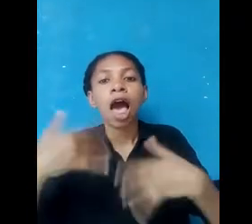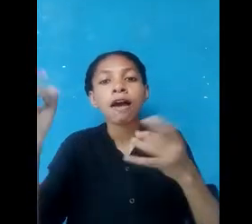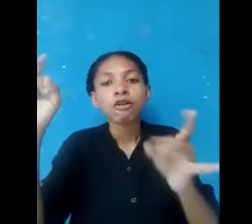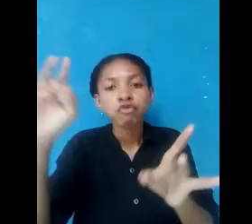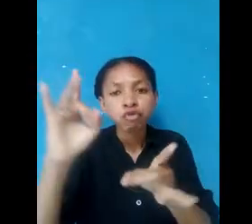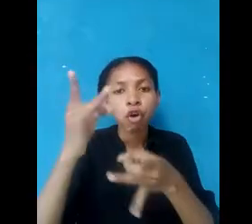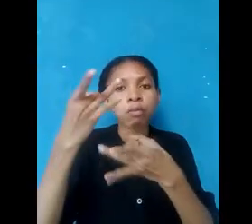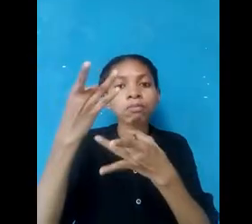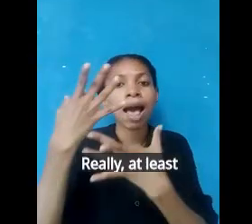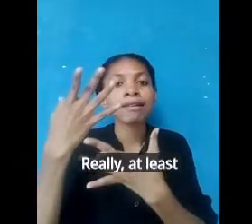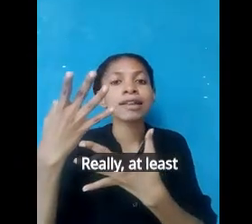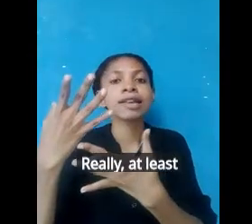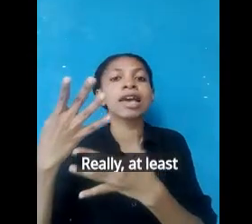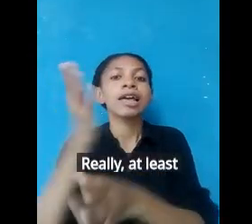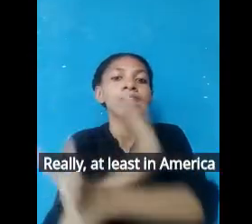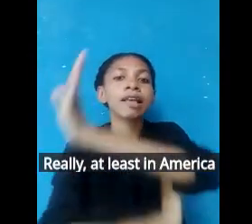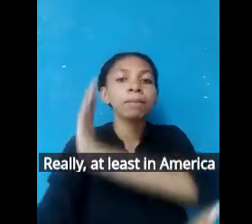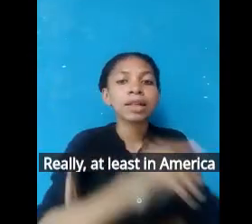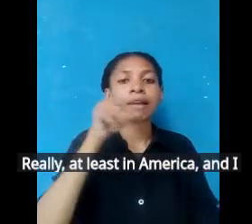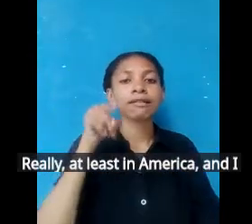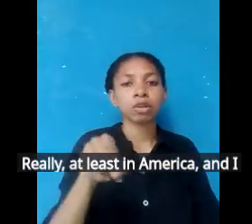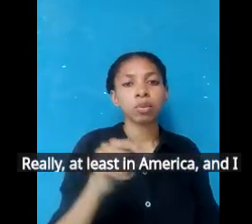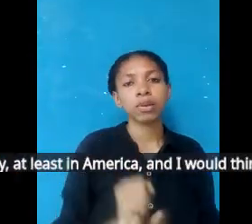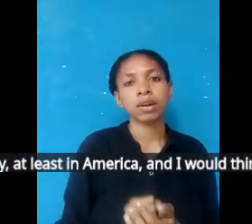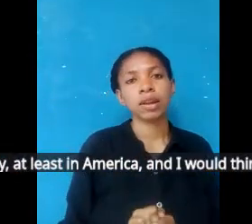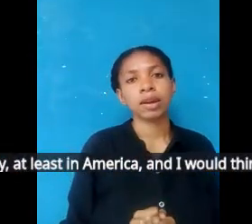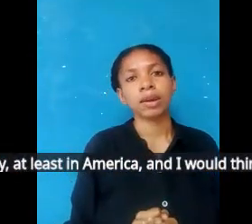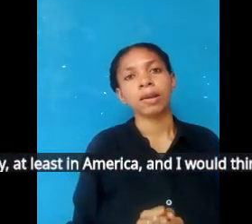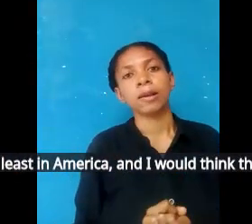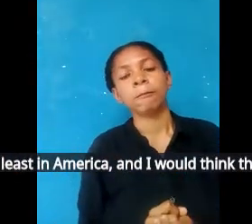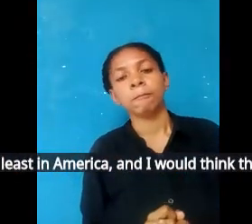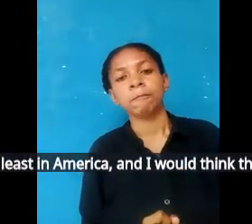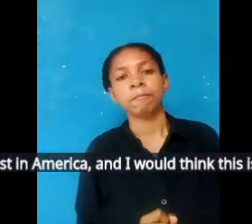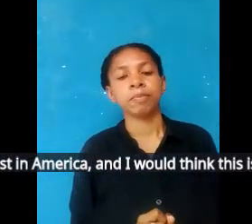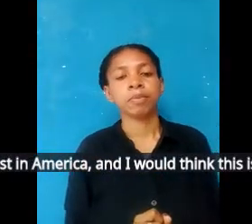Really, at least in America, and I would think this is pretty much